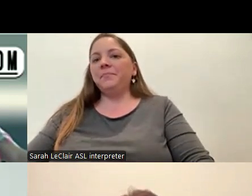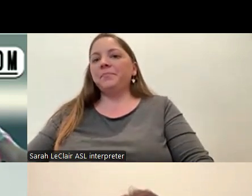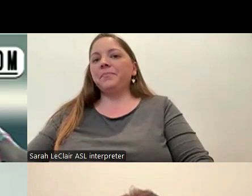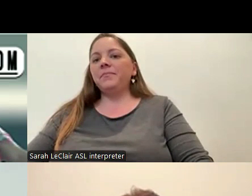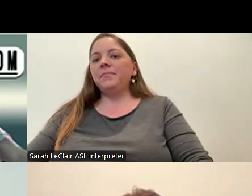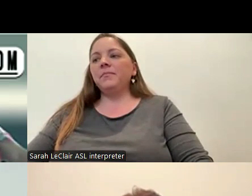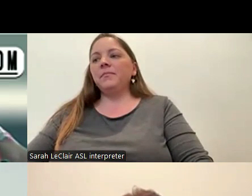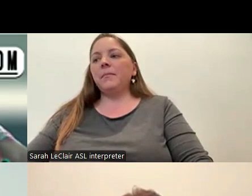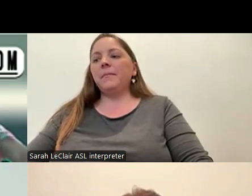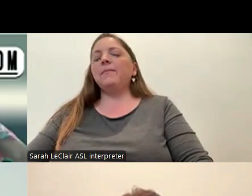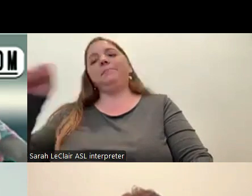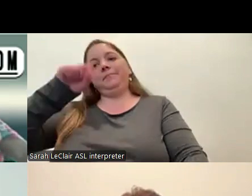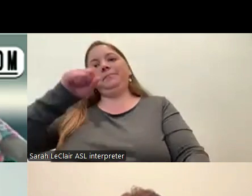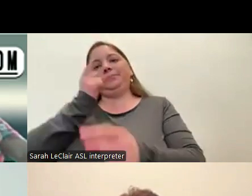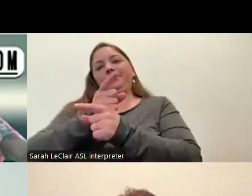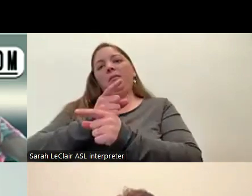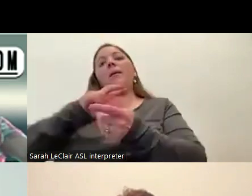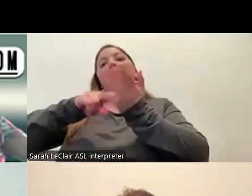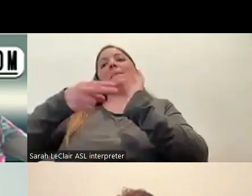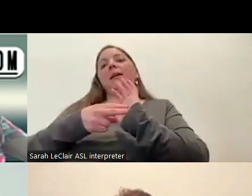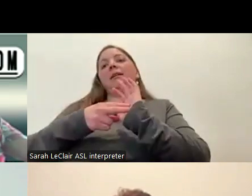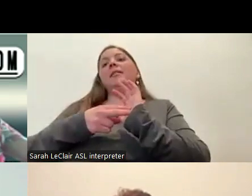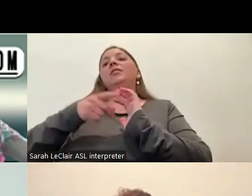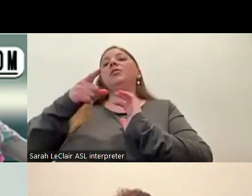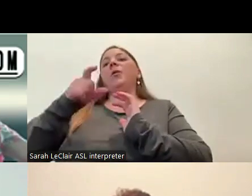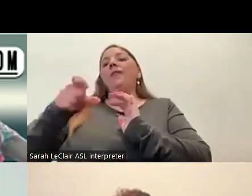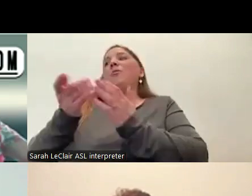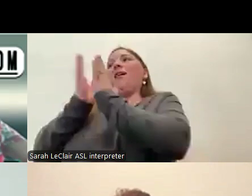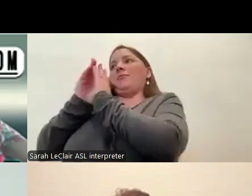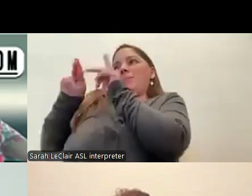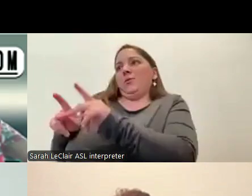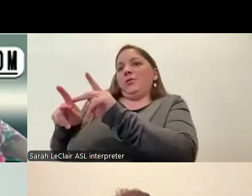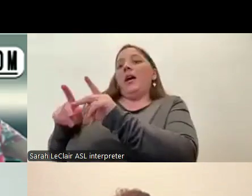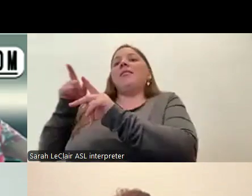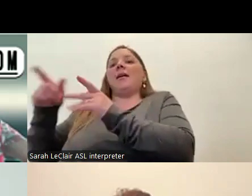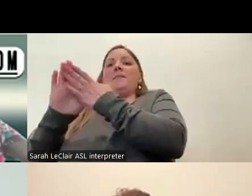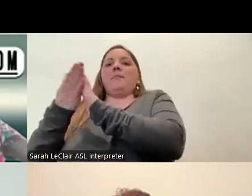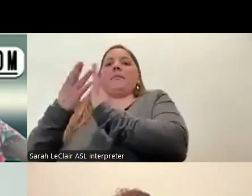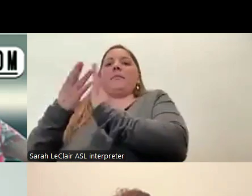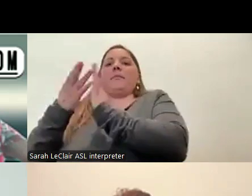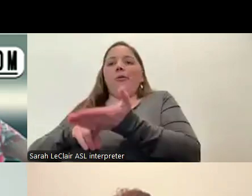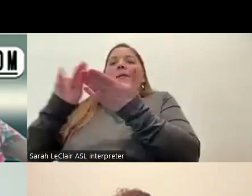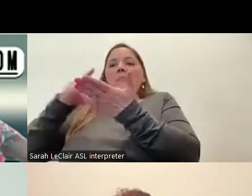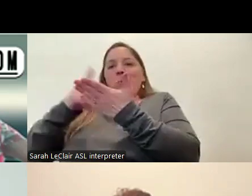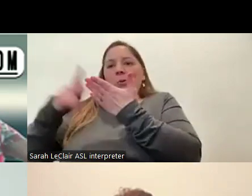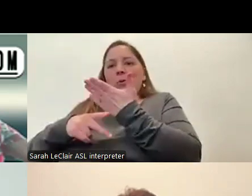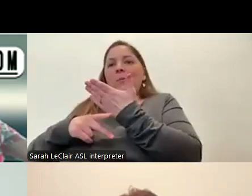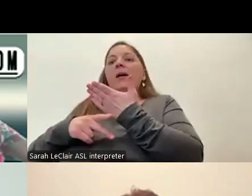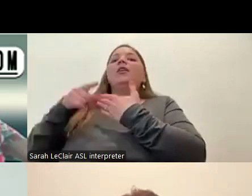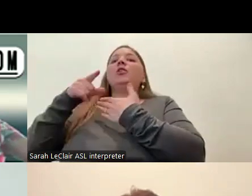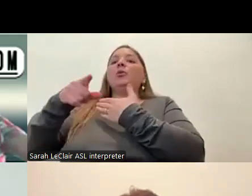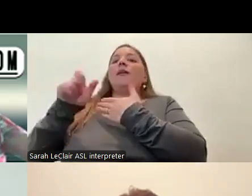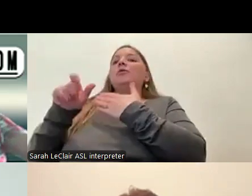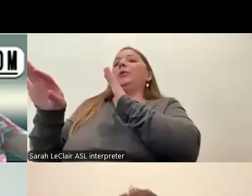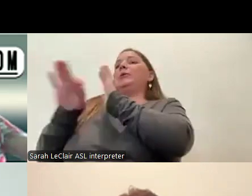them? Yes, so the individual who gets enrolled in the program, it's up to that individual to select who they trust,